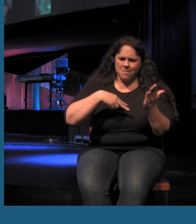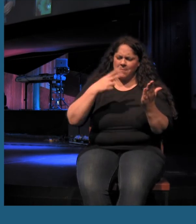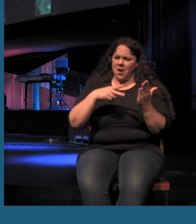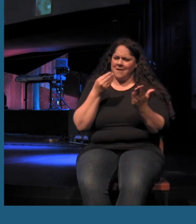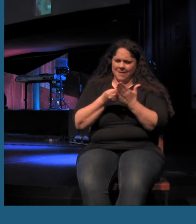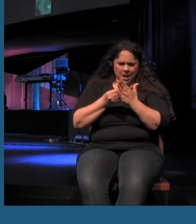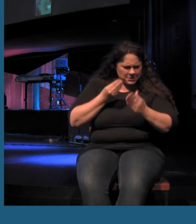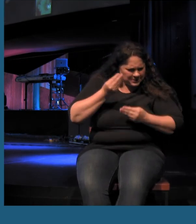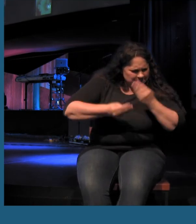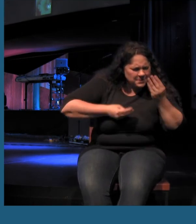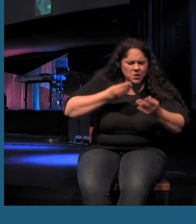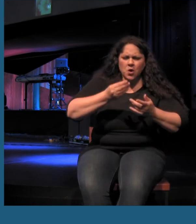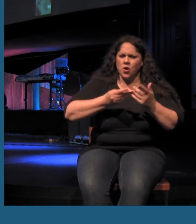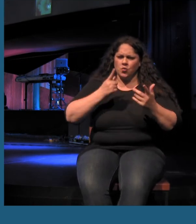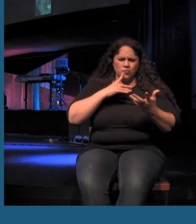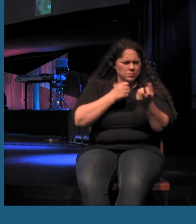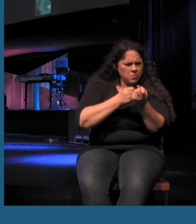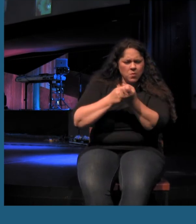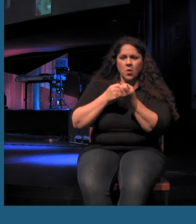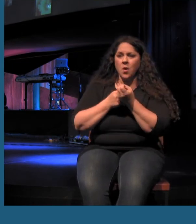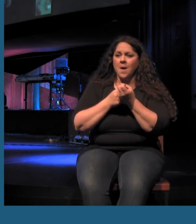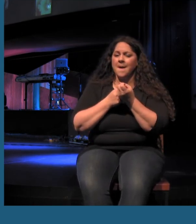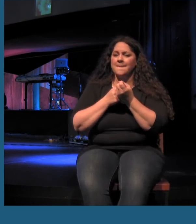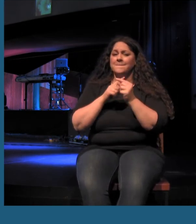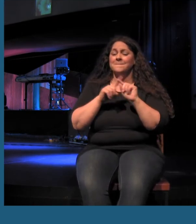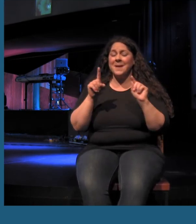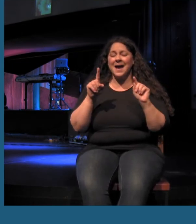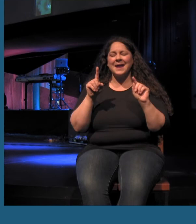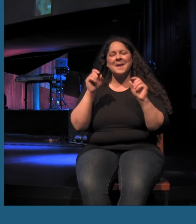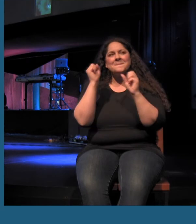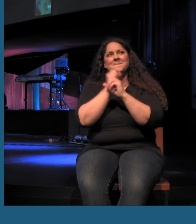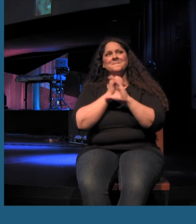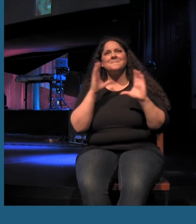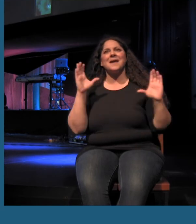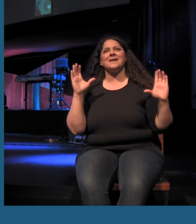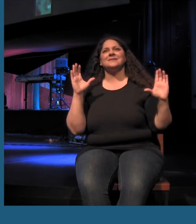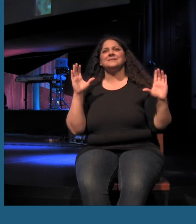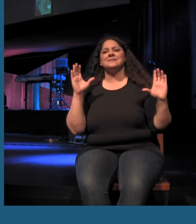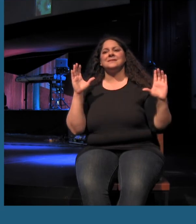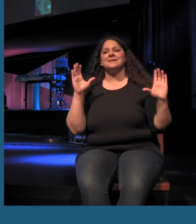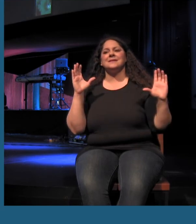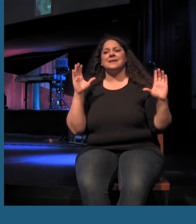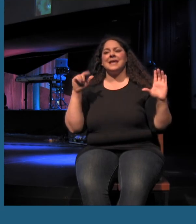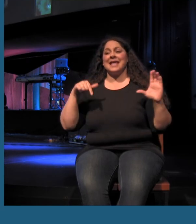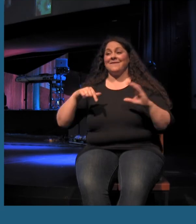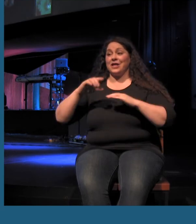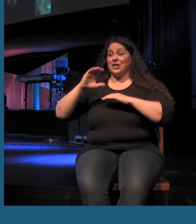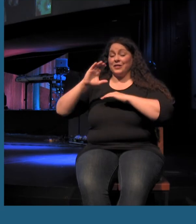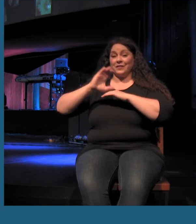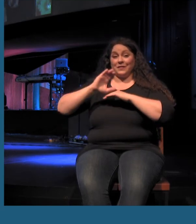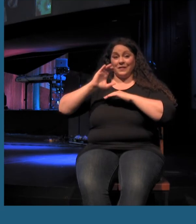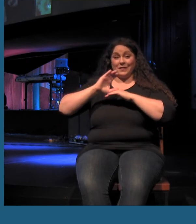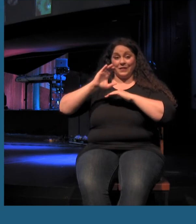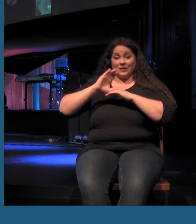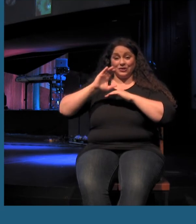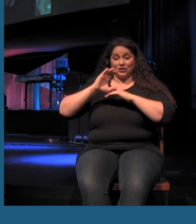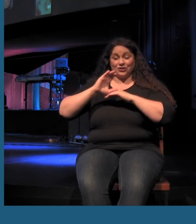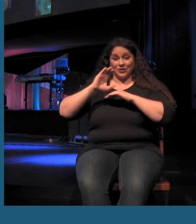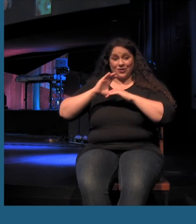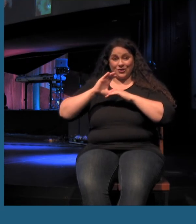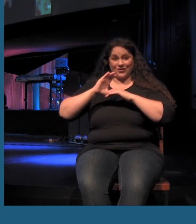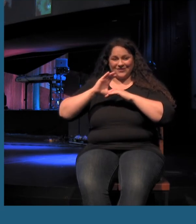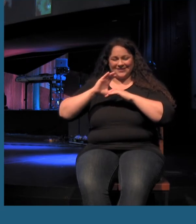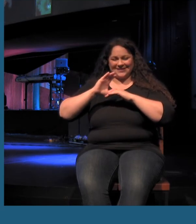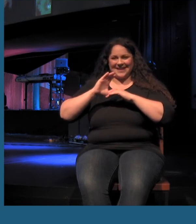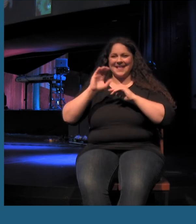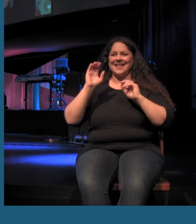encouraging? But just imagine if the church was made up of